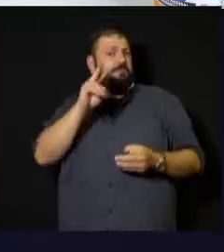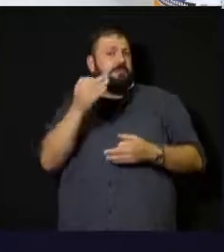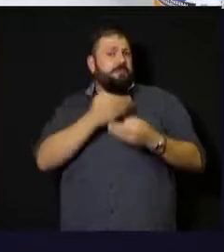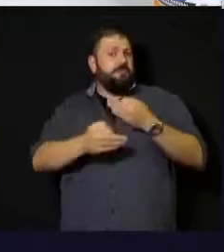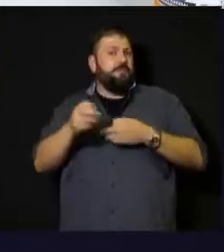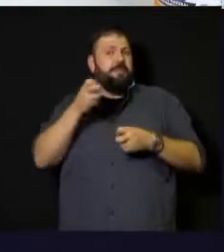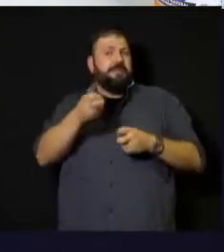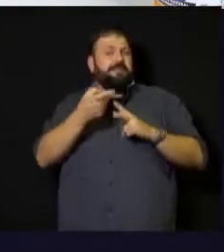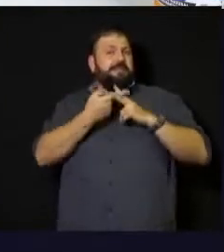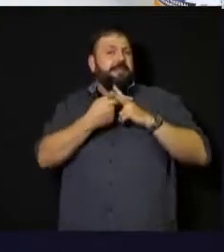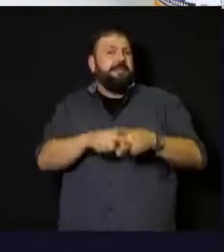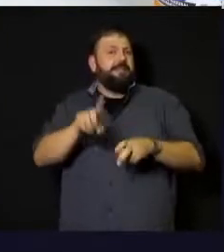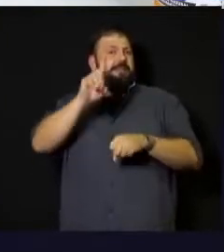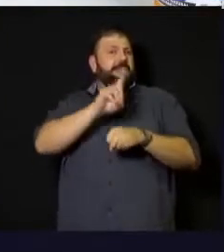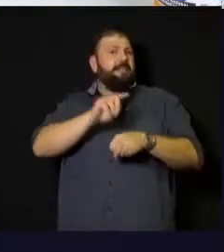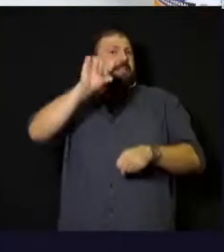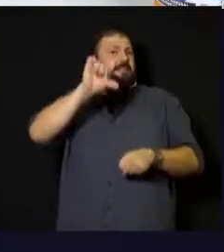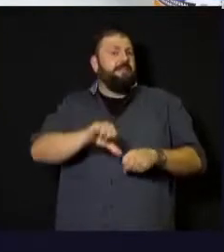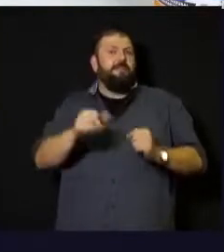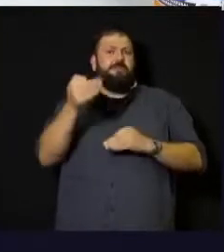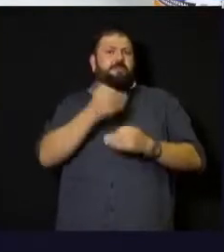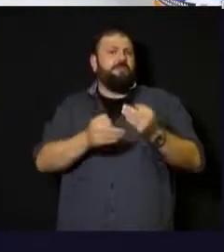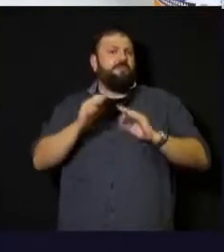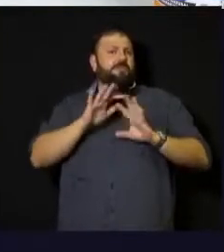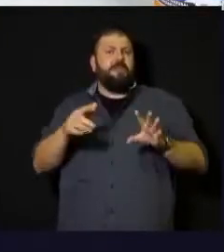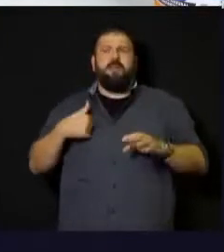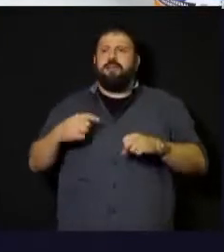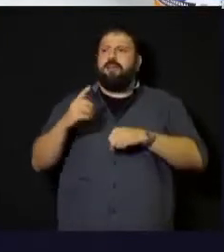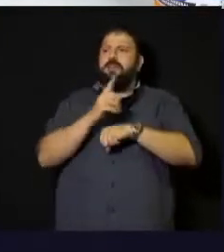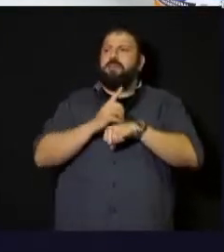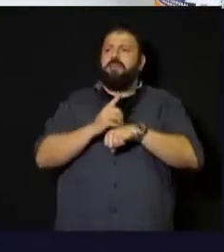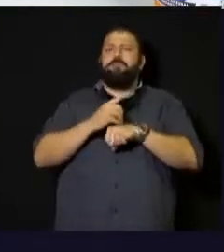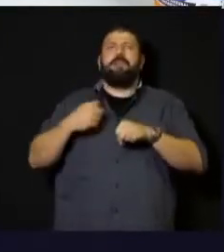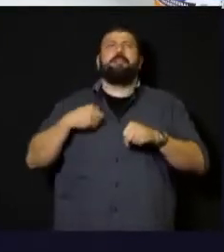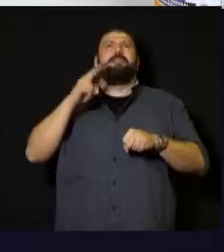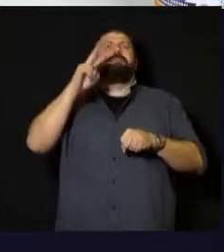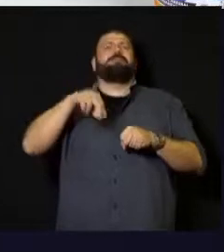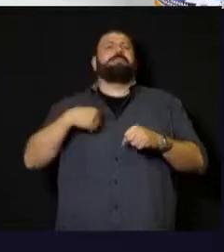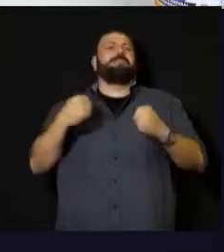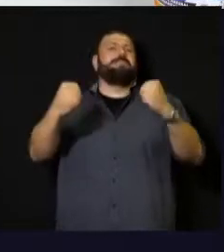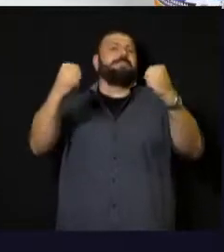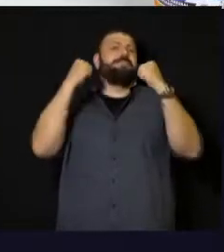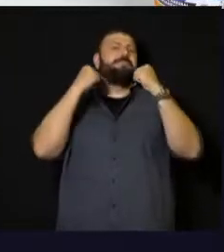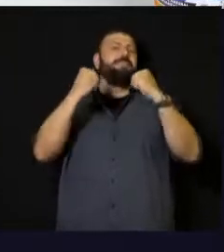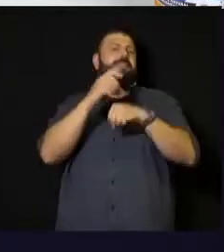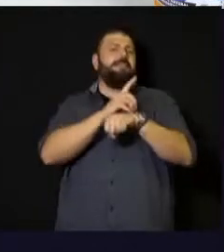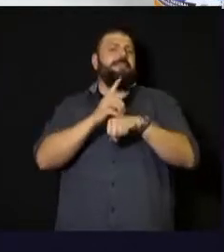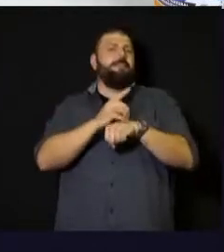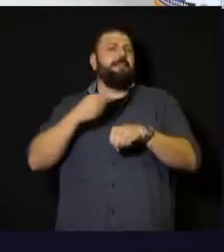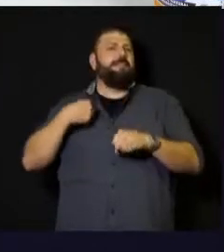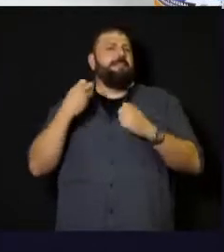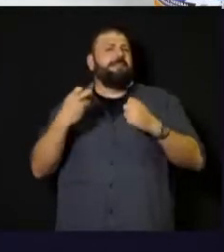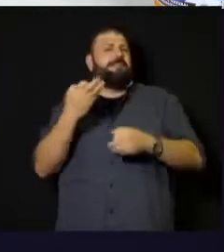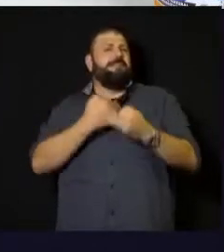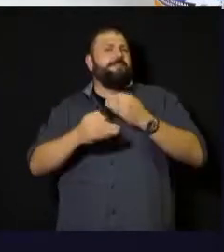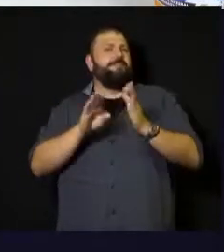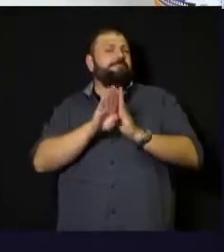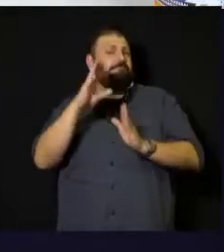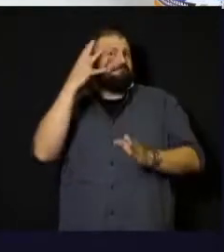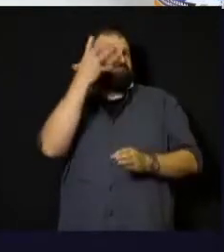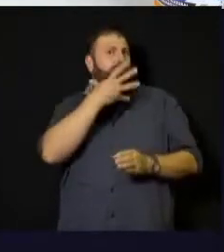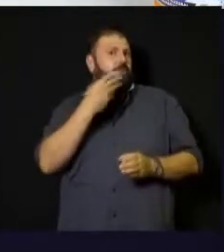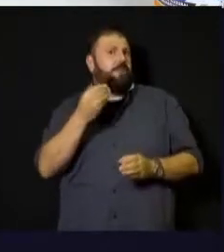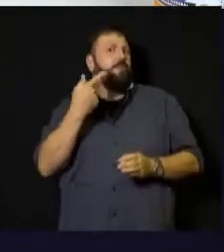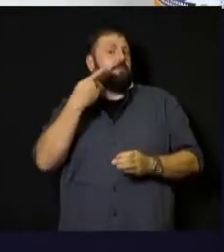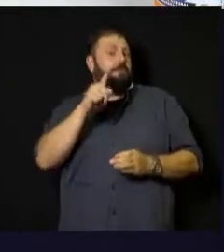us, even the one who began today, they're saying, "Ooh, this diamond level sounds beautiful. You earn very well." Okay,